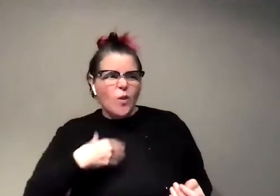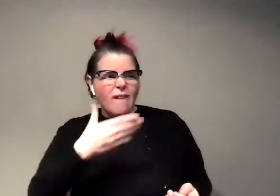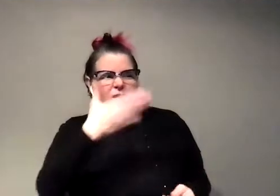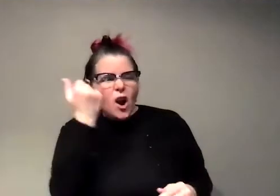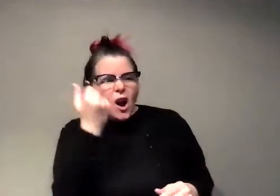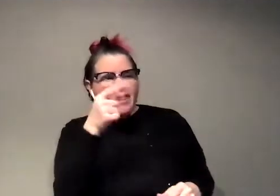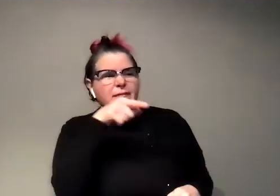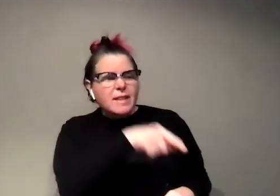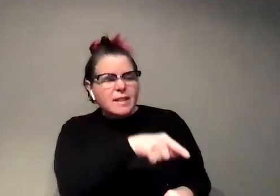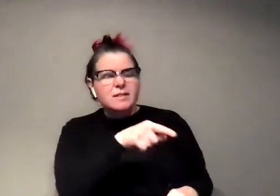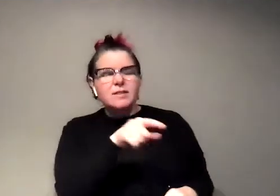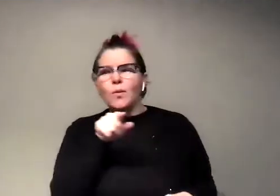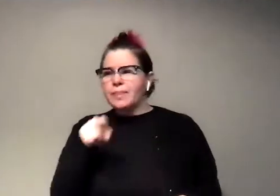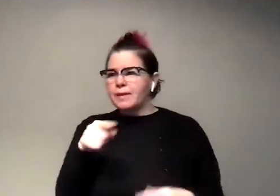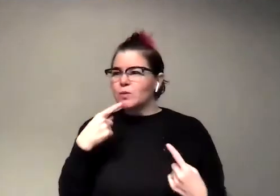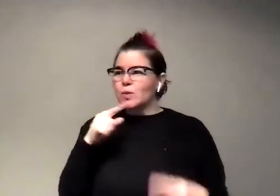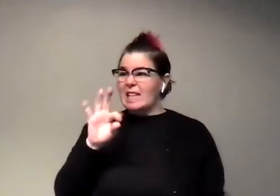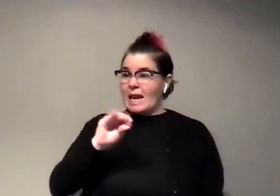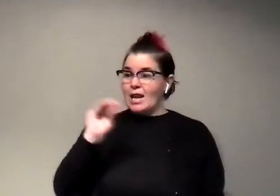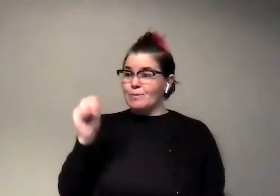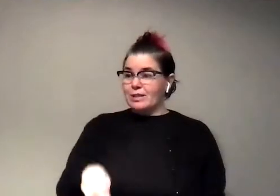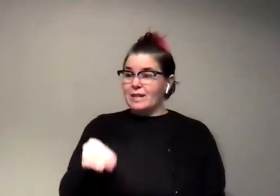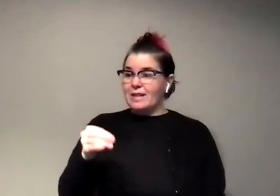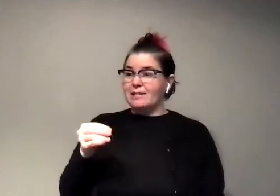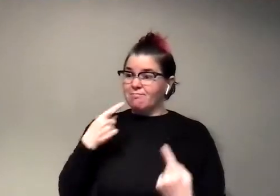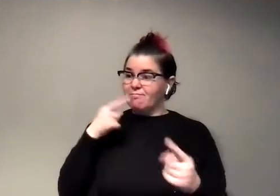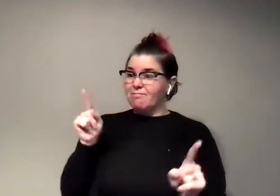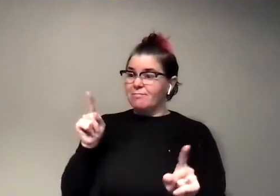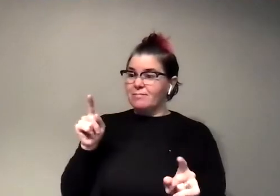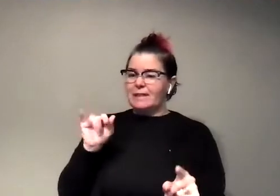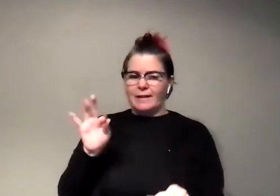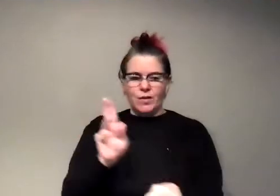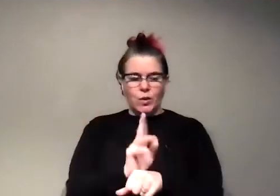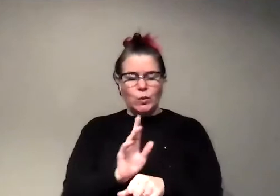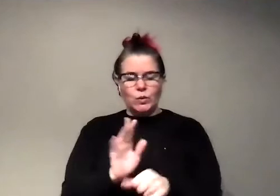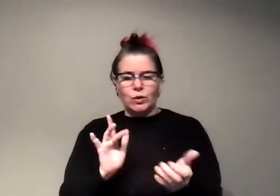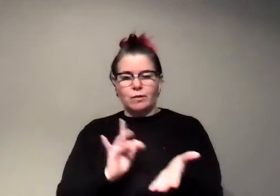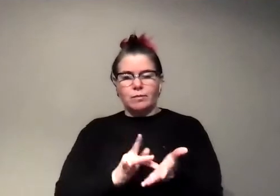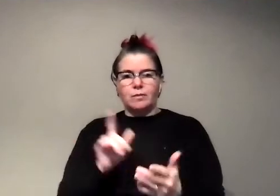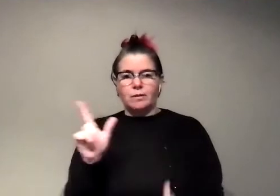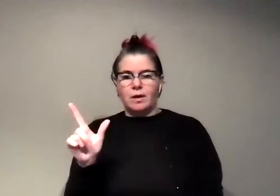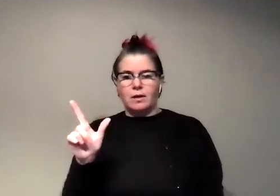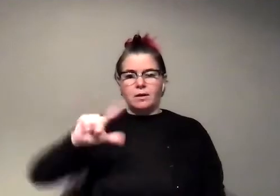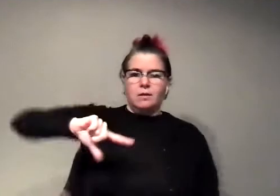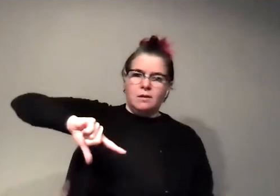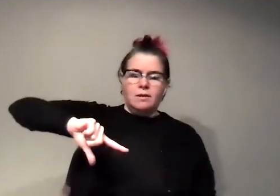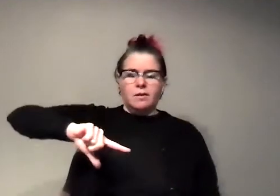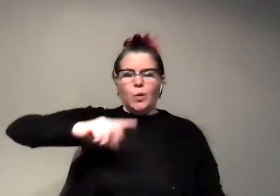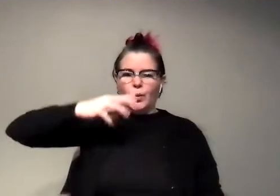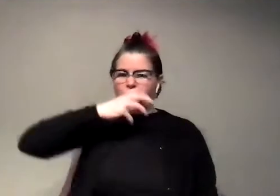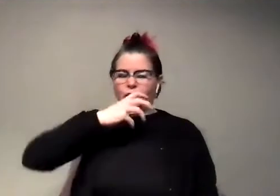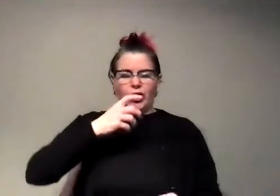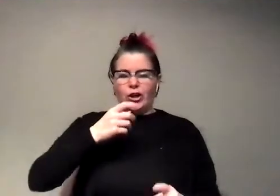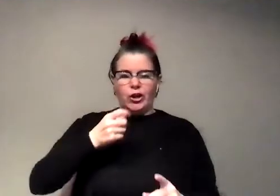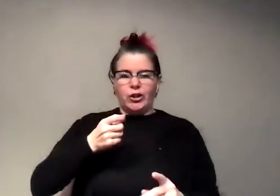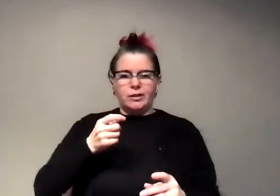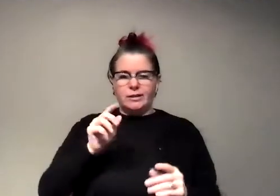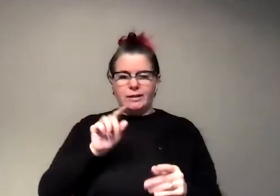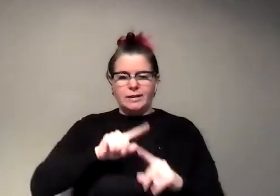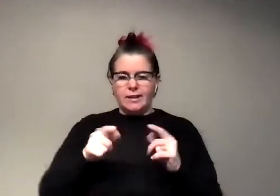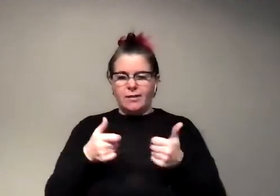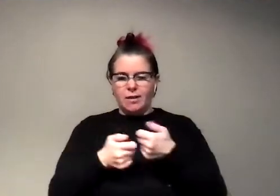or this works 90% of the time, but like if the user presses this weird collection of buttons, it